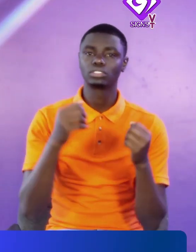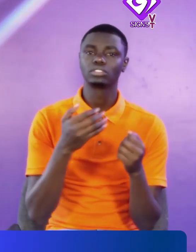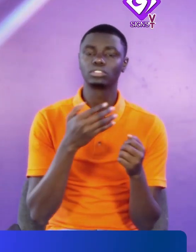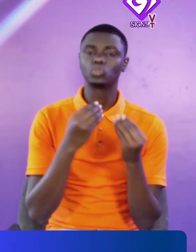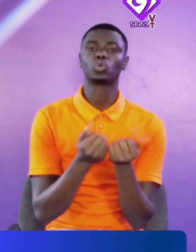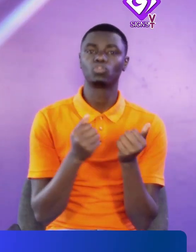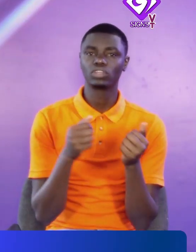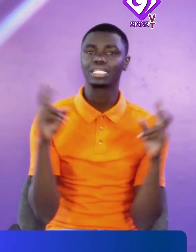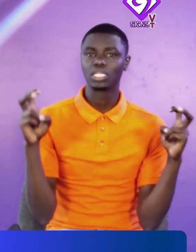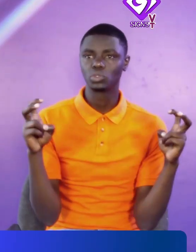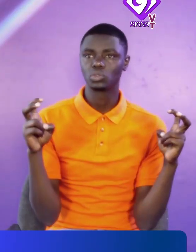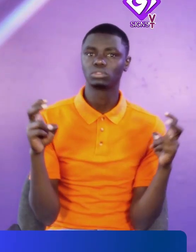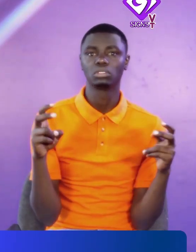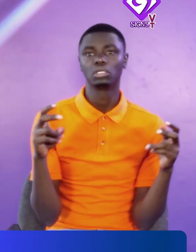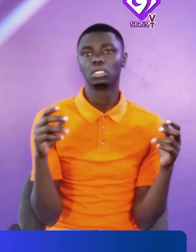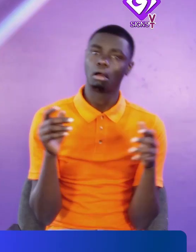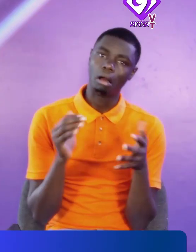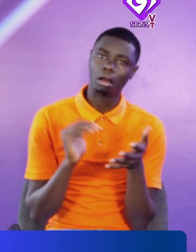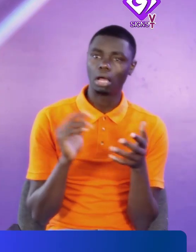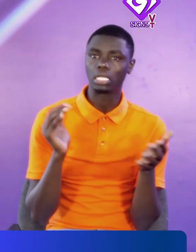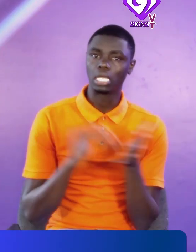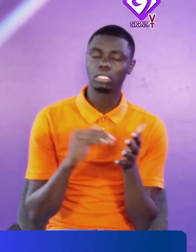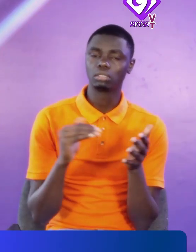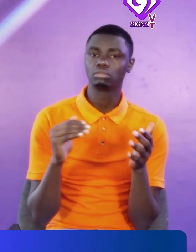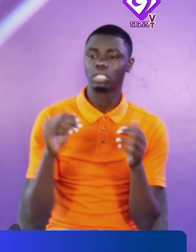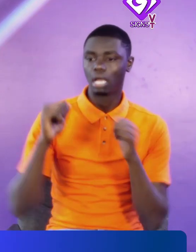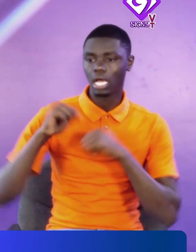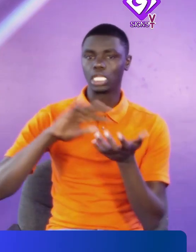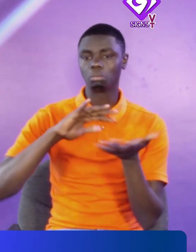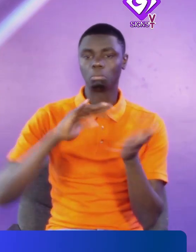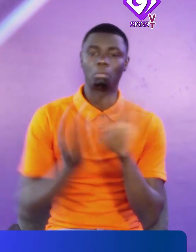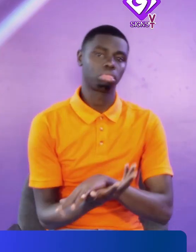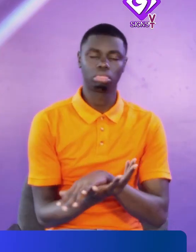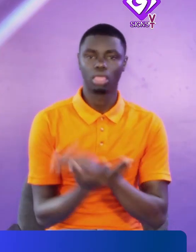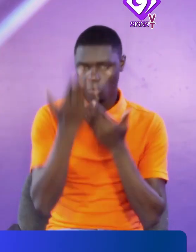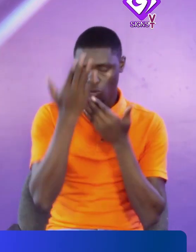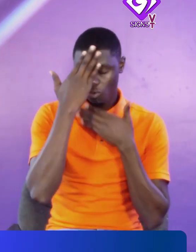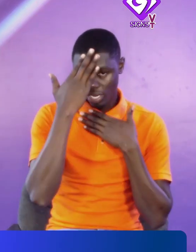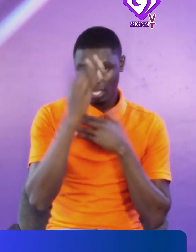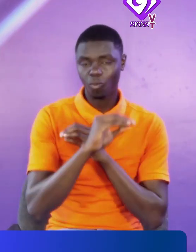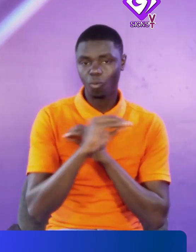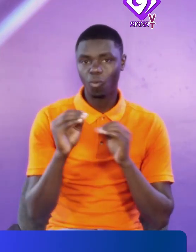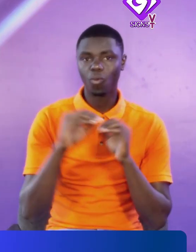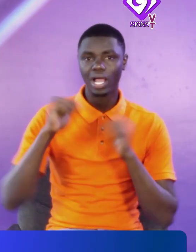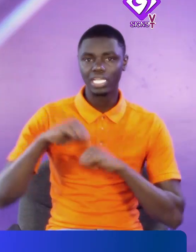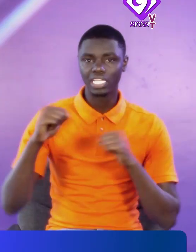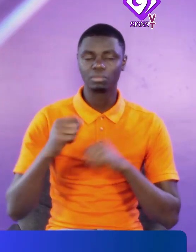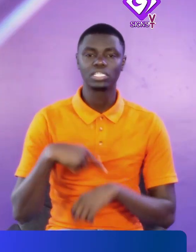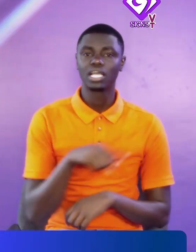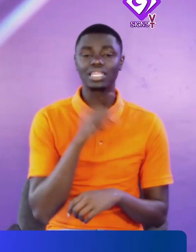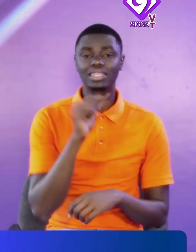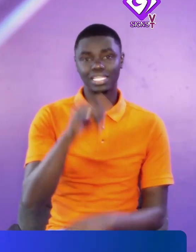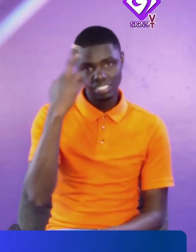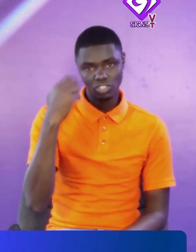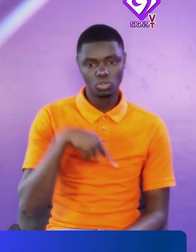for them to go against the agreements. So non-honoring of agreements is one of the reasons why we are out here. So we are